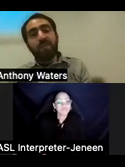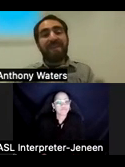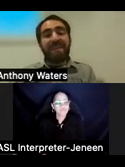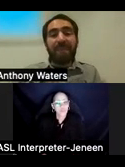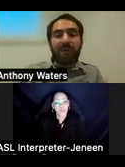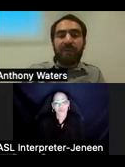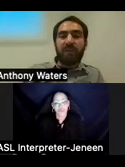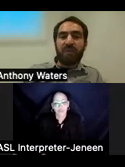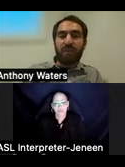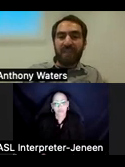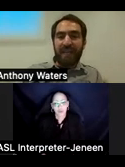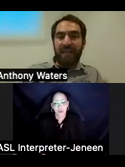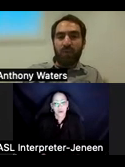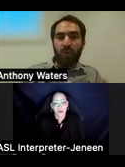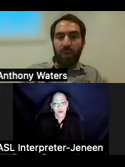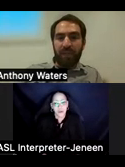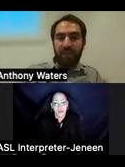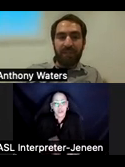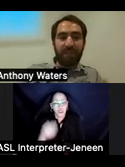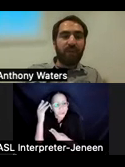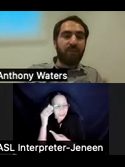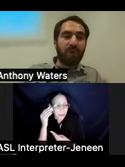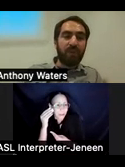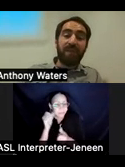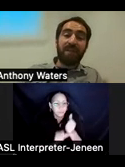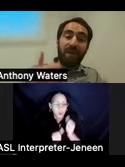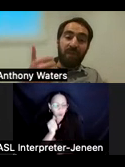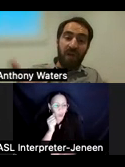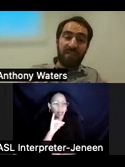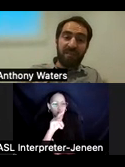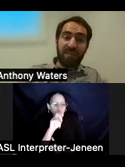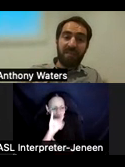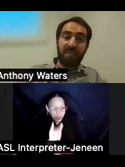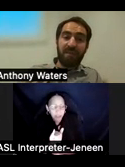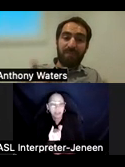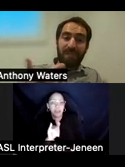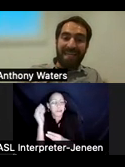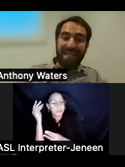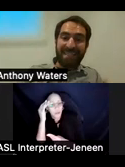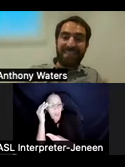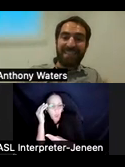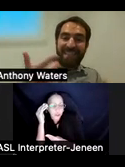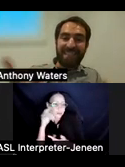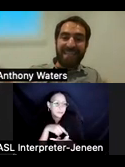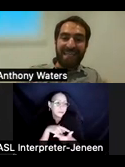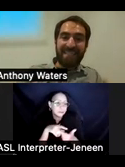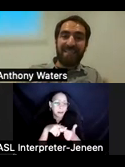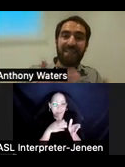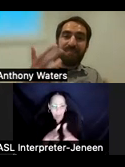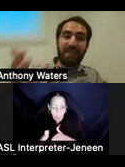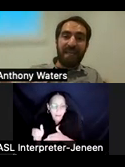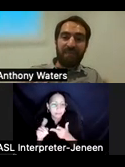And so when we think about a suicide inquiry, the different components, we think about thoughts, plan,